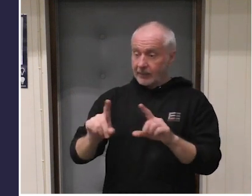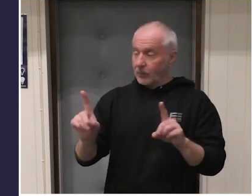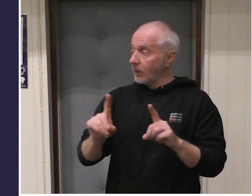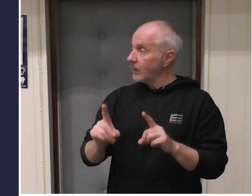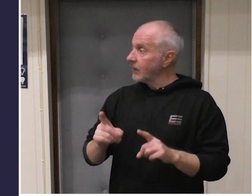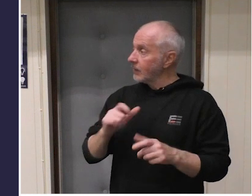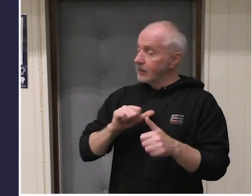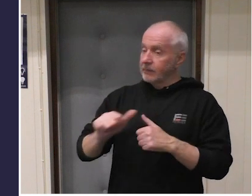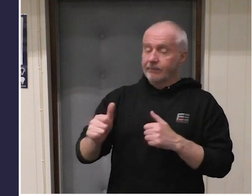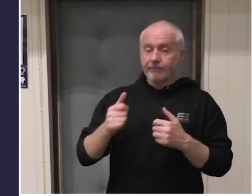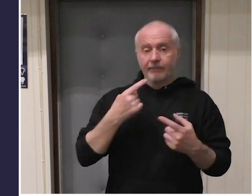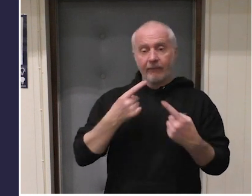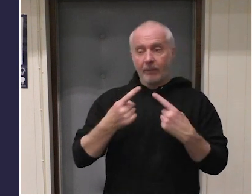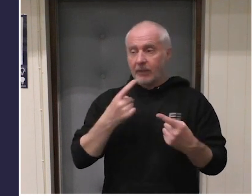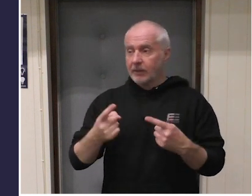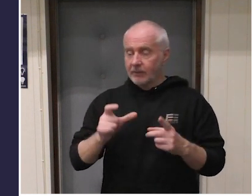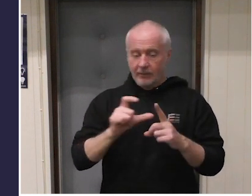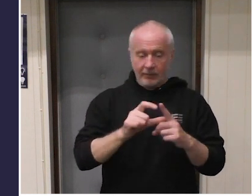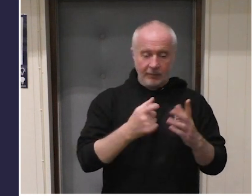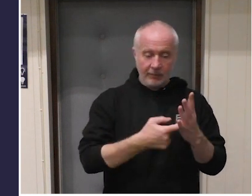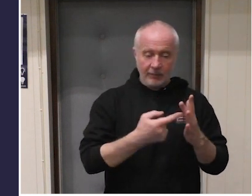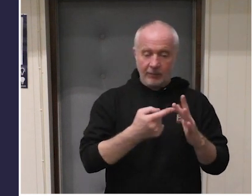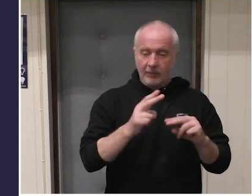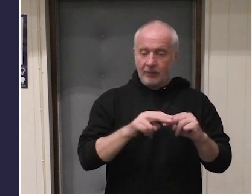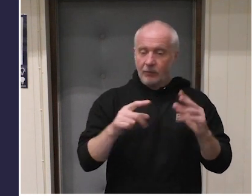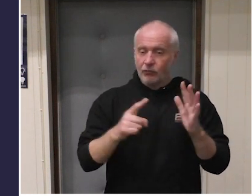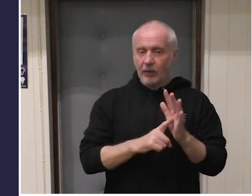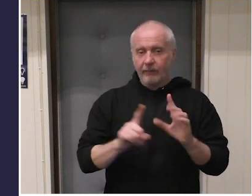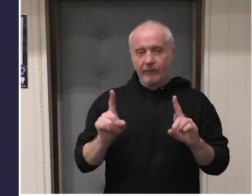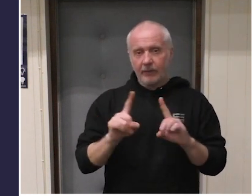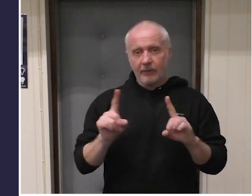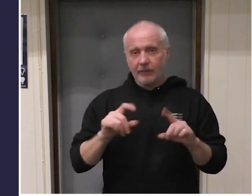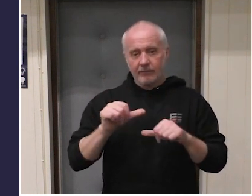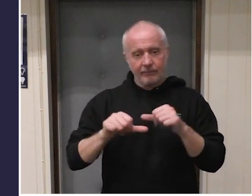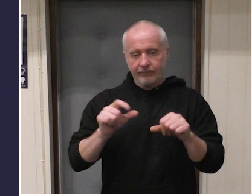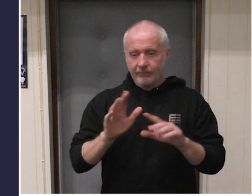best information. And then drift is this process of